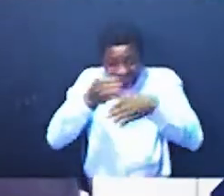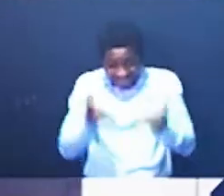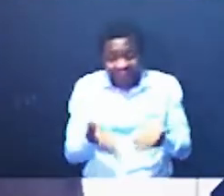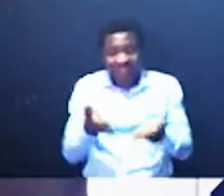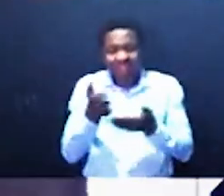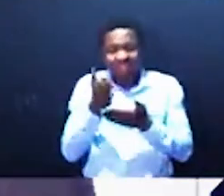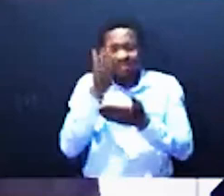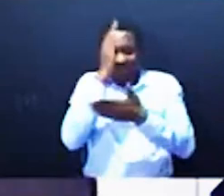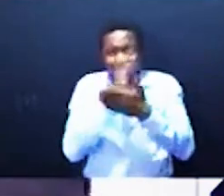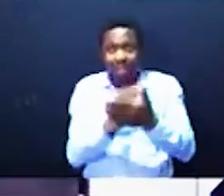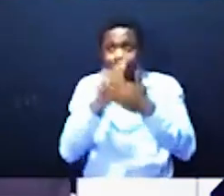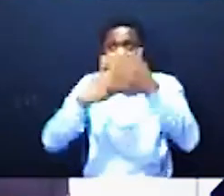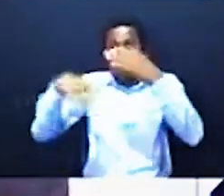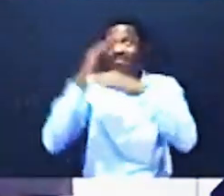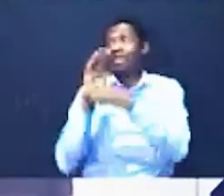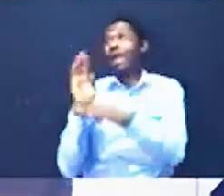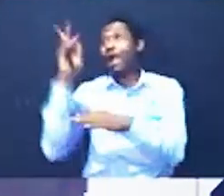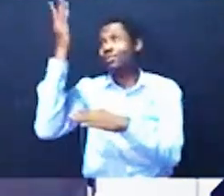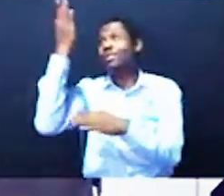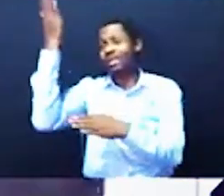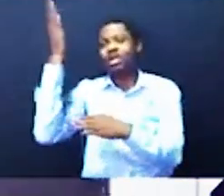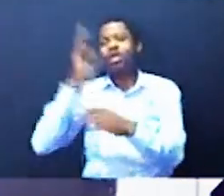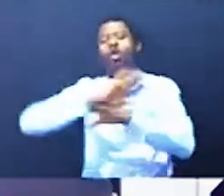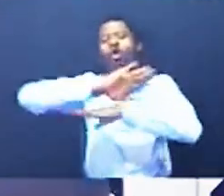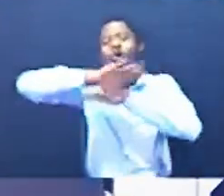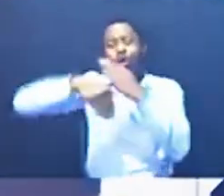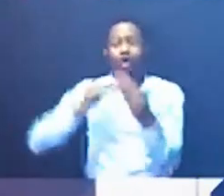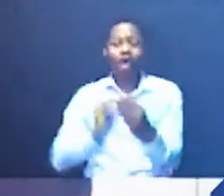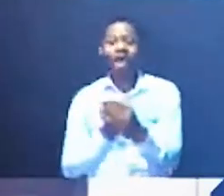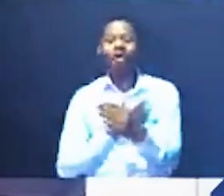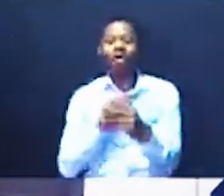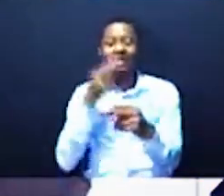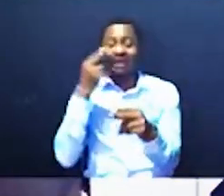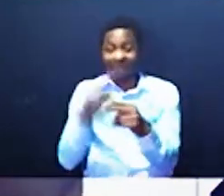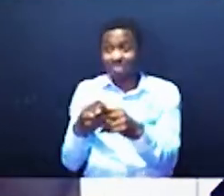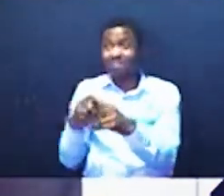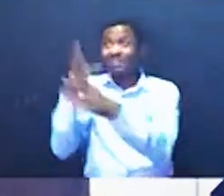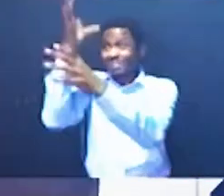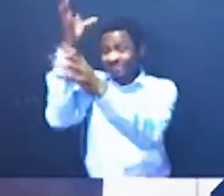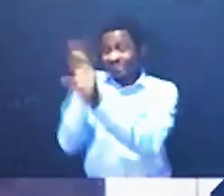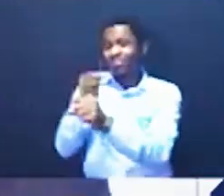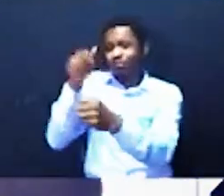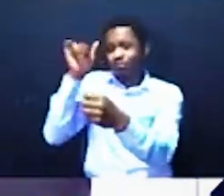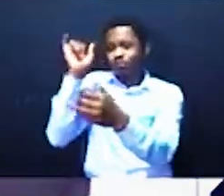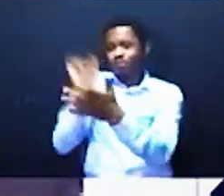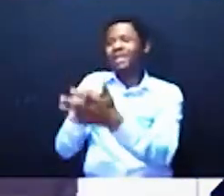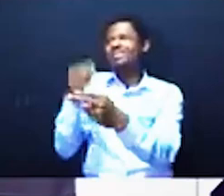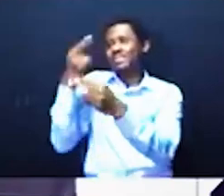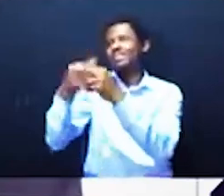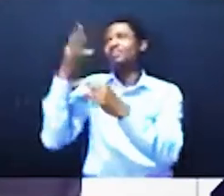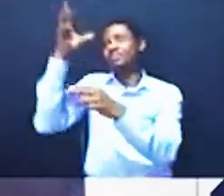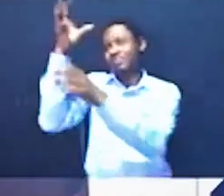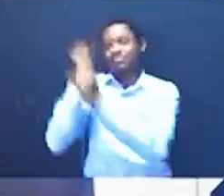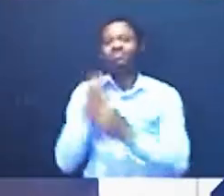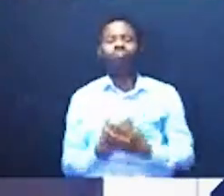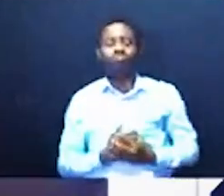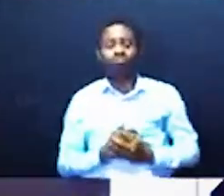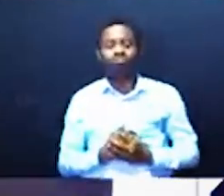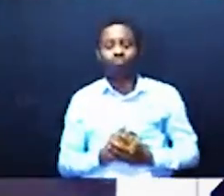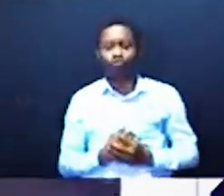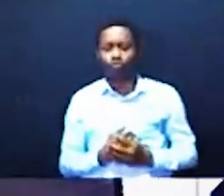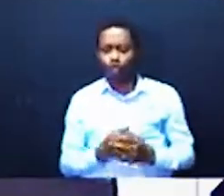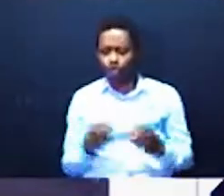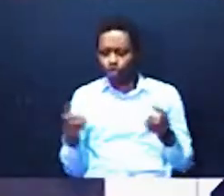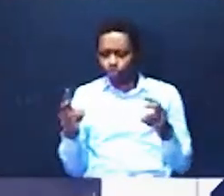Says that all of us are named after him. And so Spurgeon